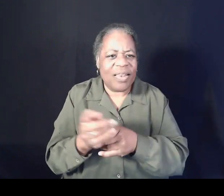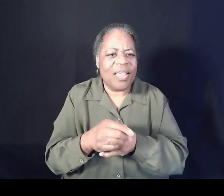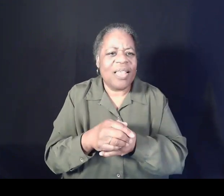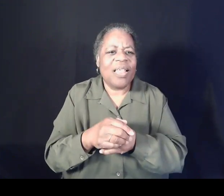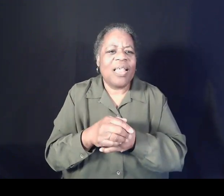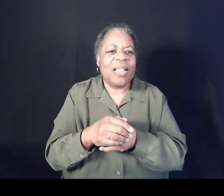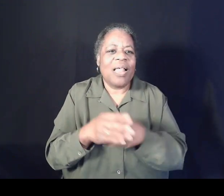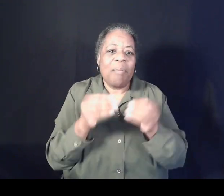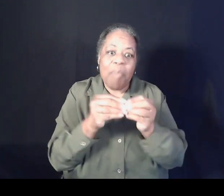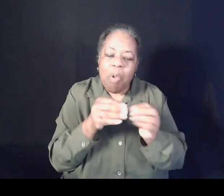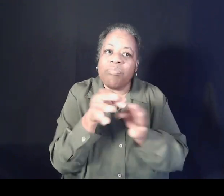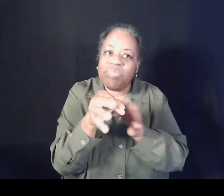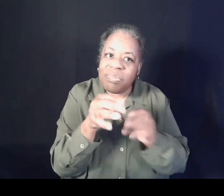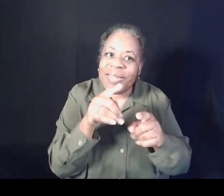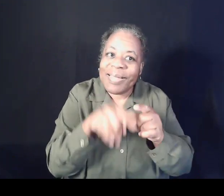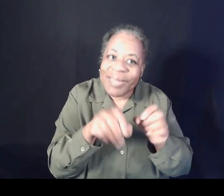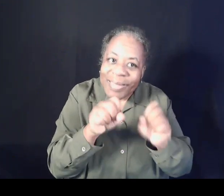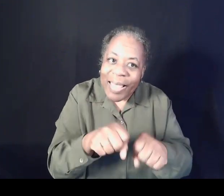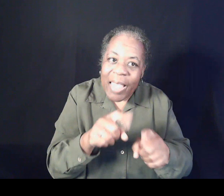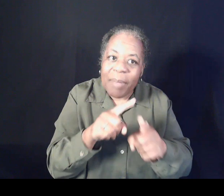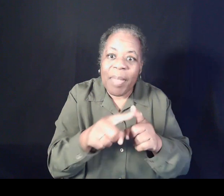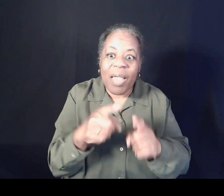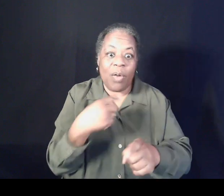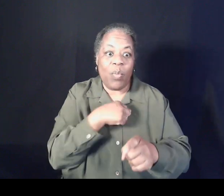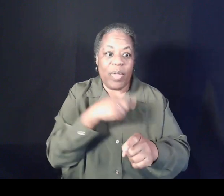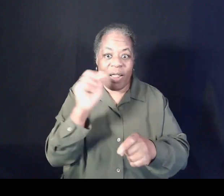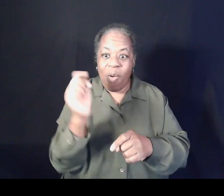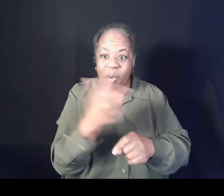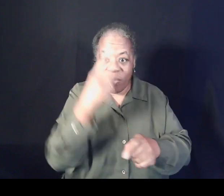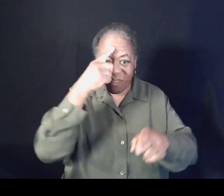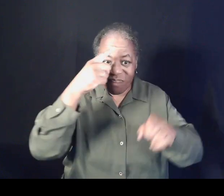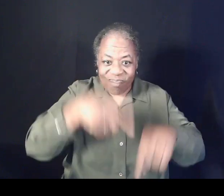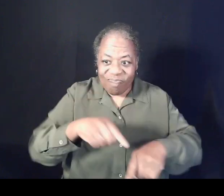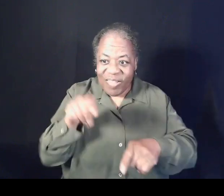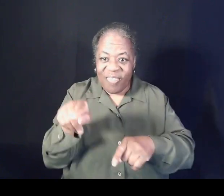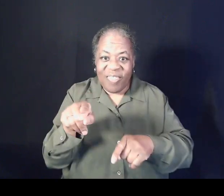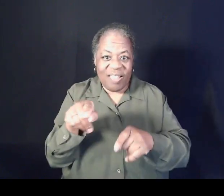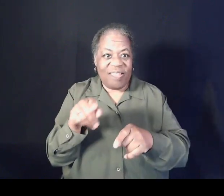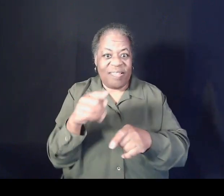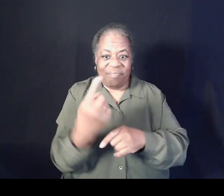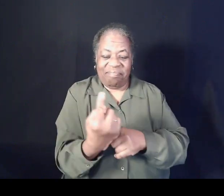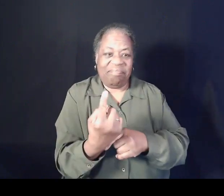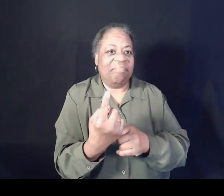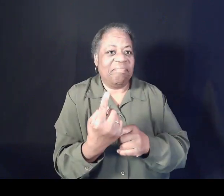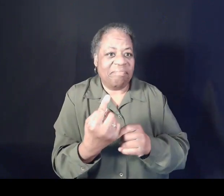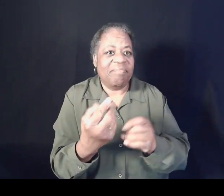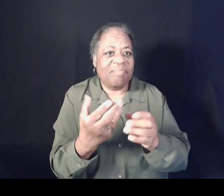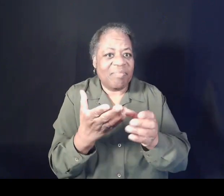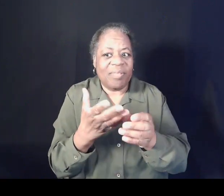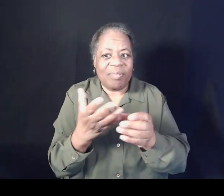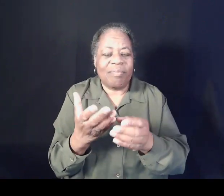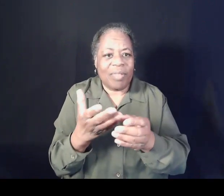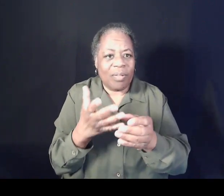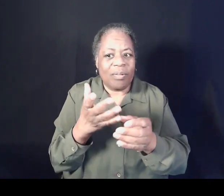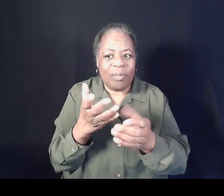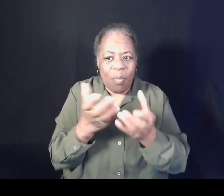but we agreed that this was the leader we wanted to be, that we wanted to have for the next senior pastor of our church.